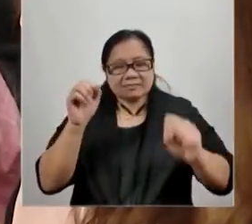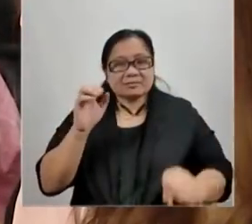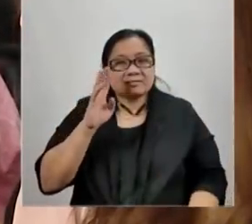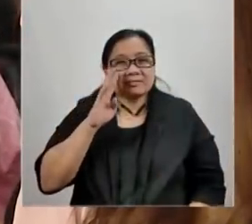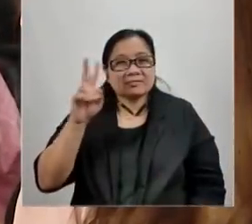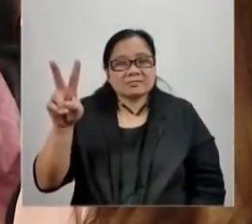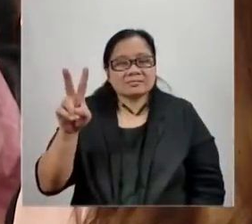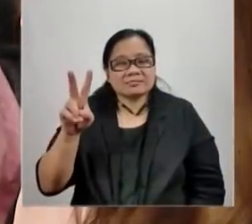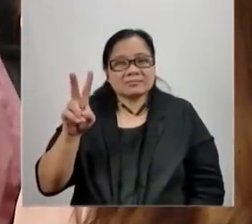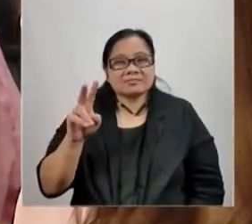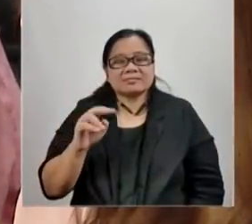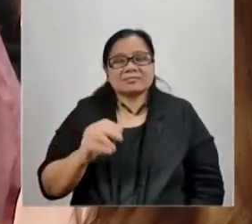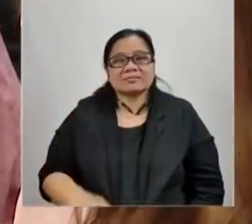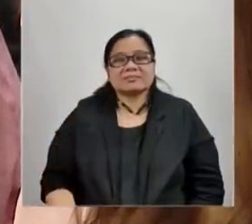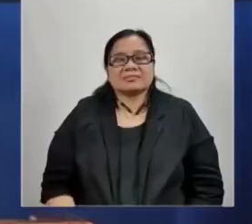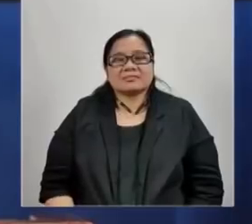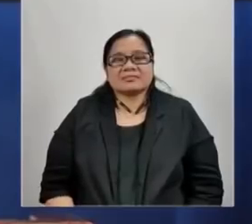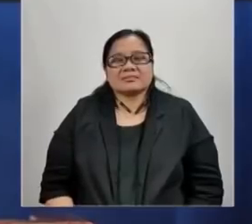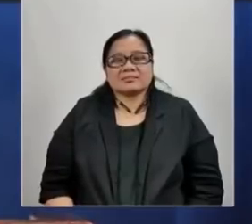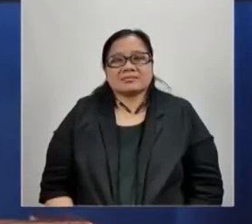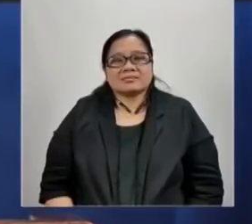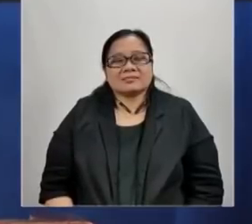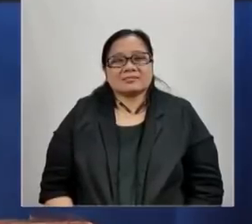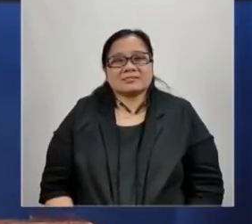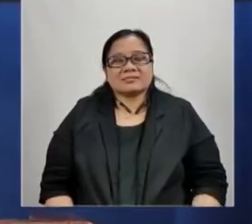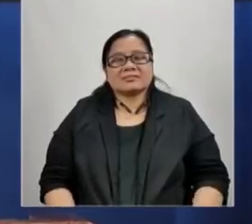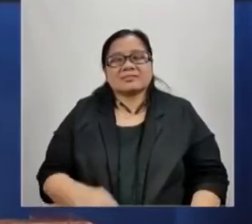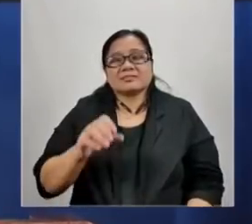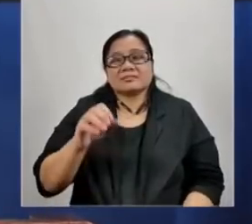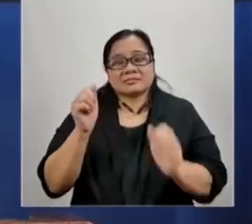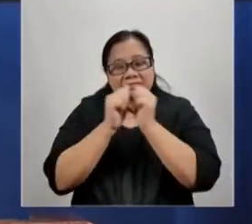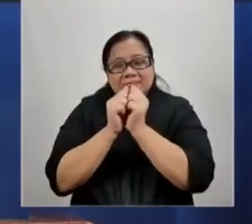Leocadio Sebastian?